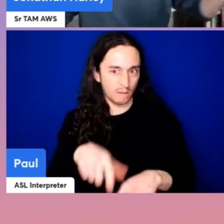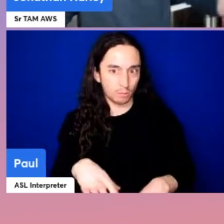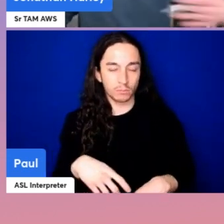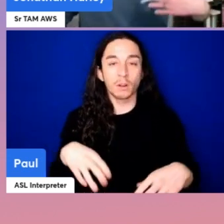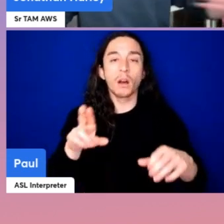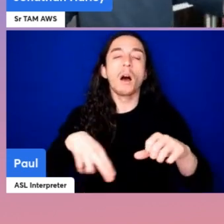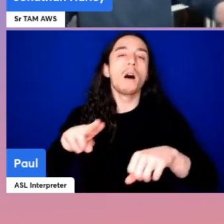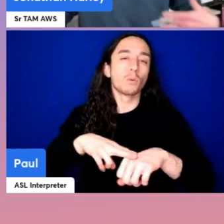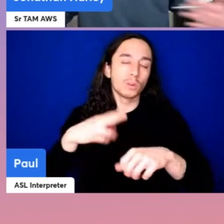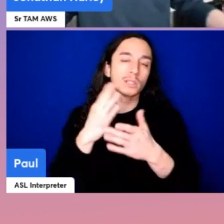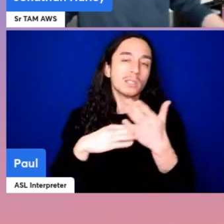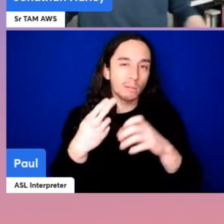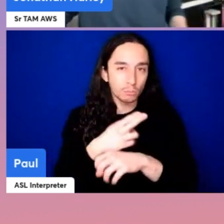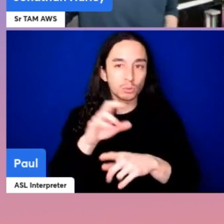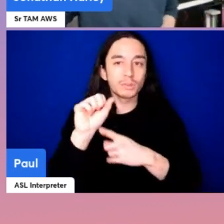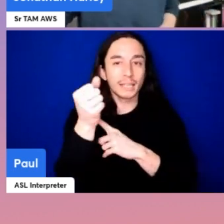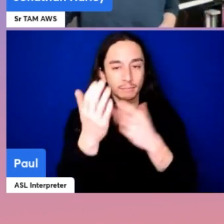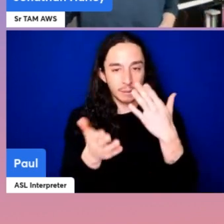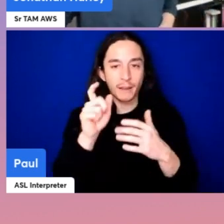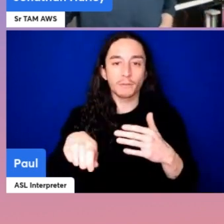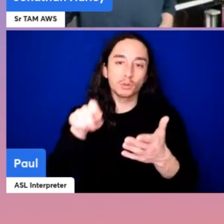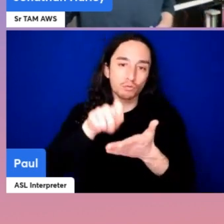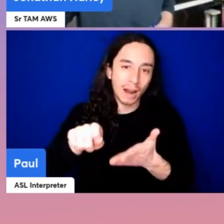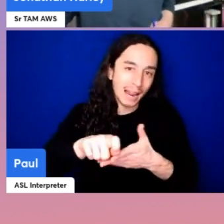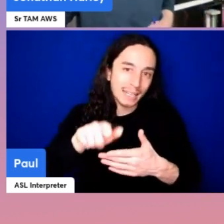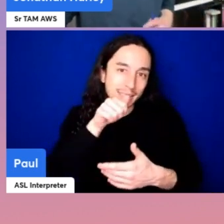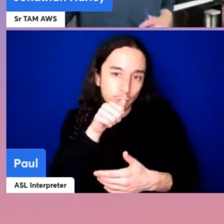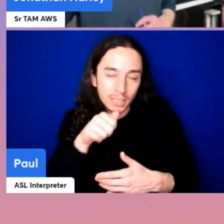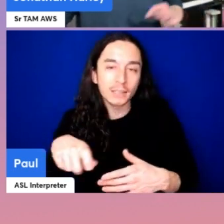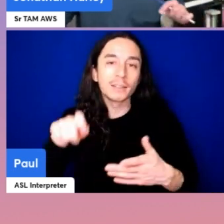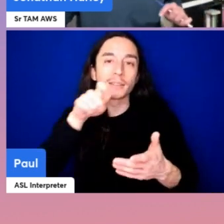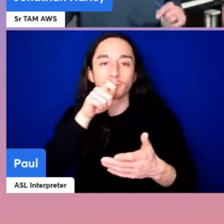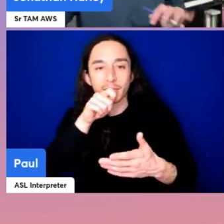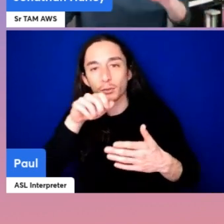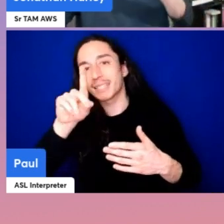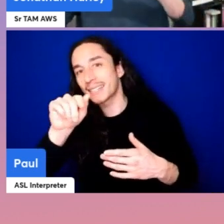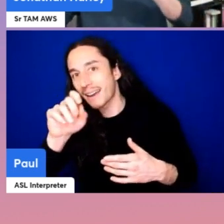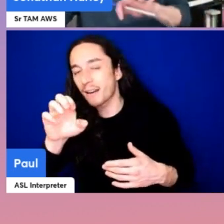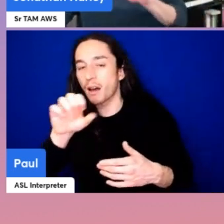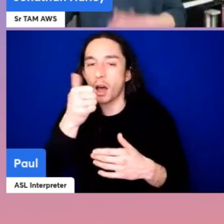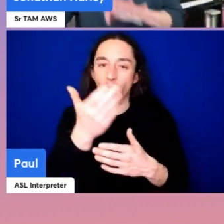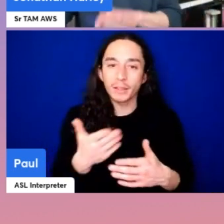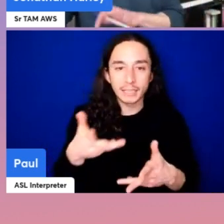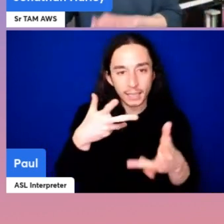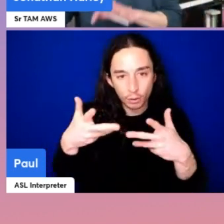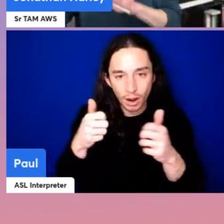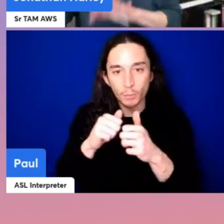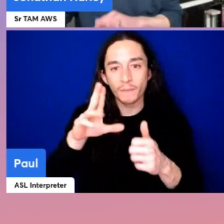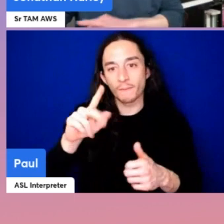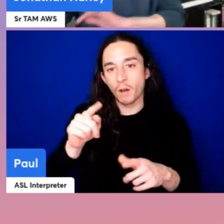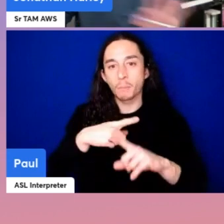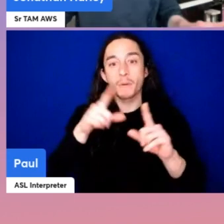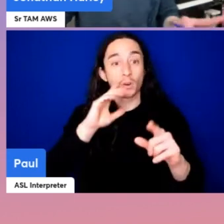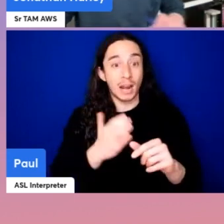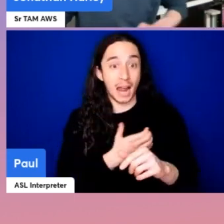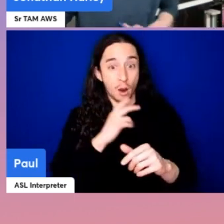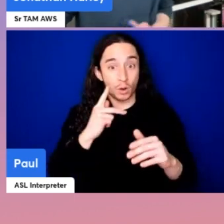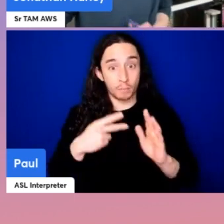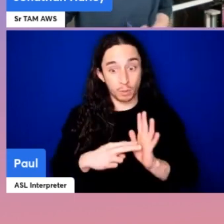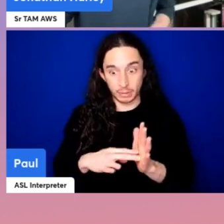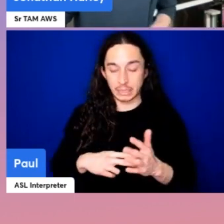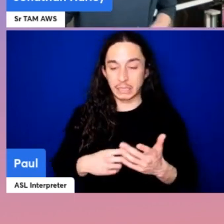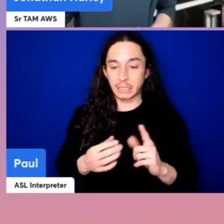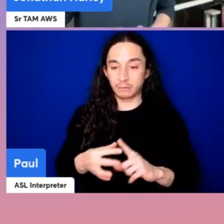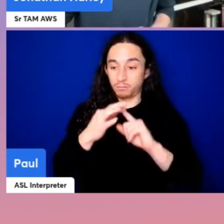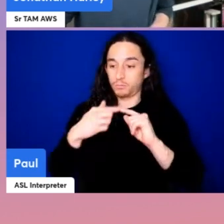you may need to write secrets and secret data and other things that interact with Vault. But for our purposes exclusively,